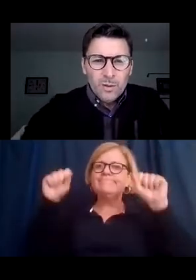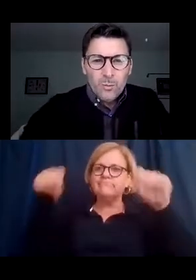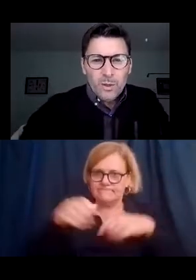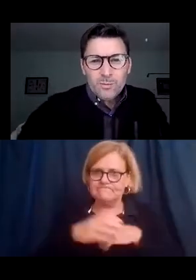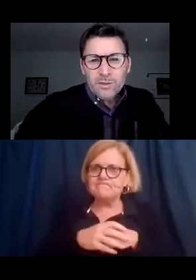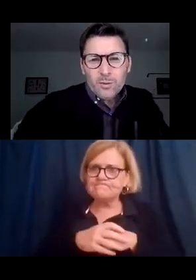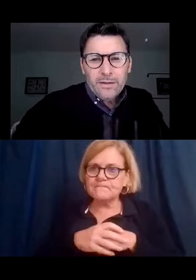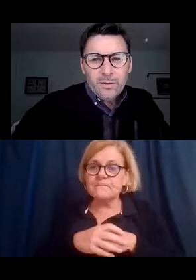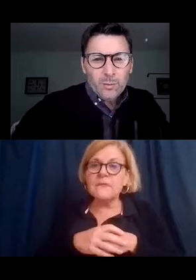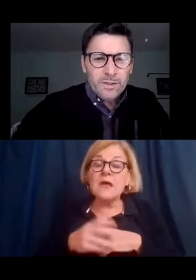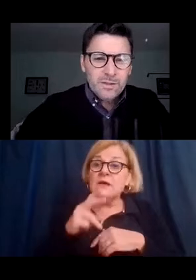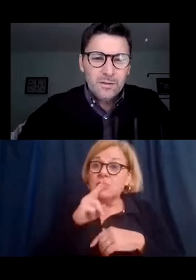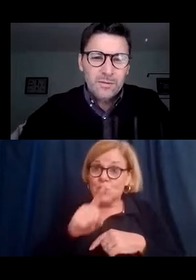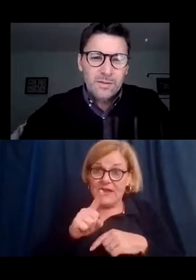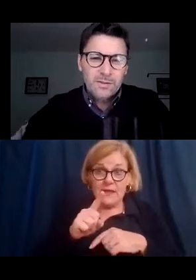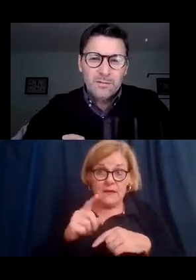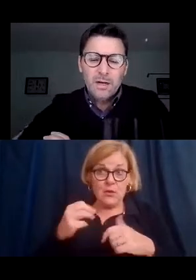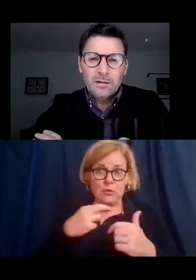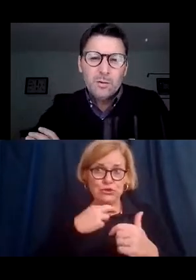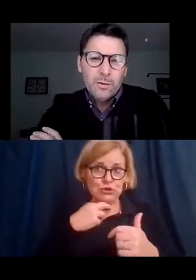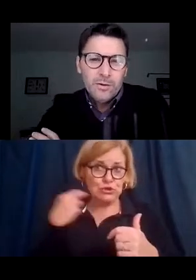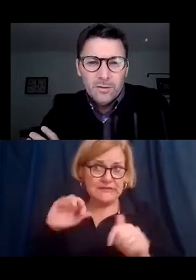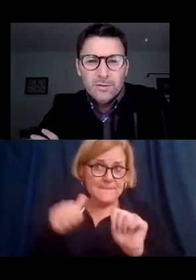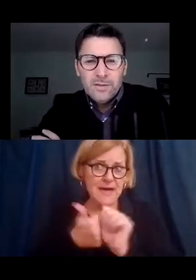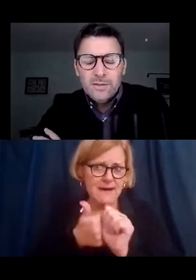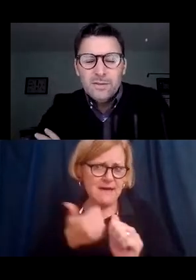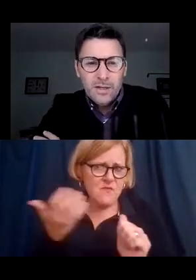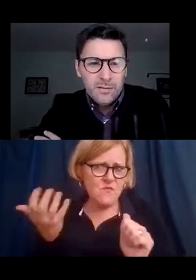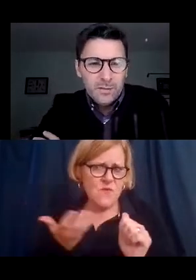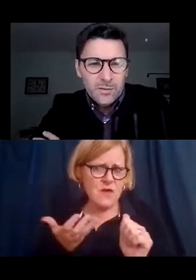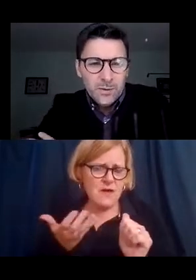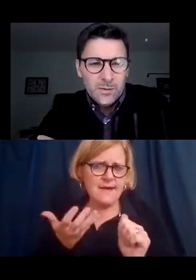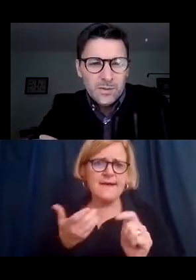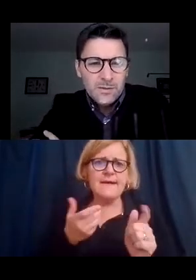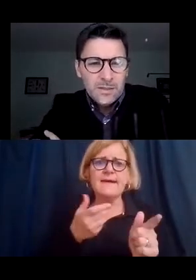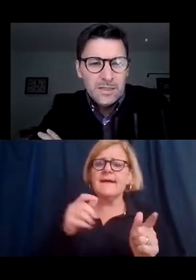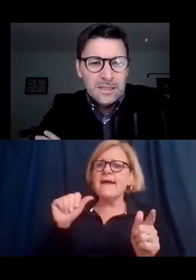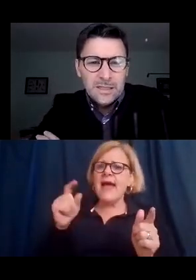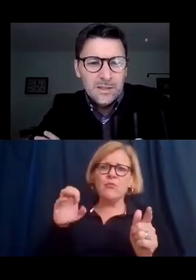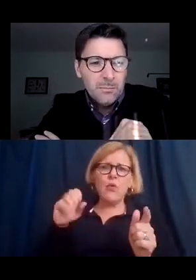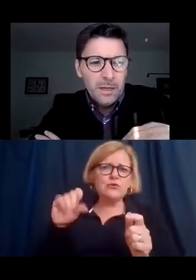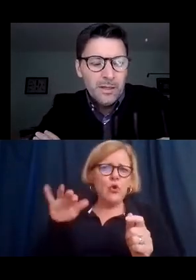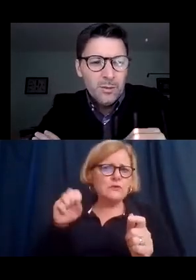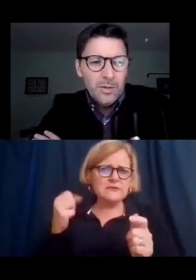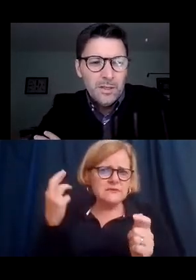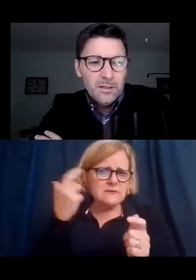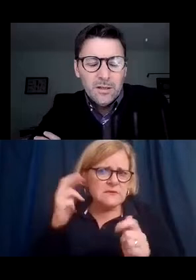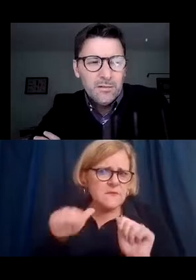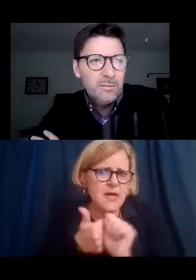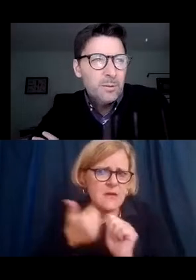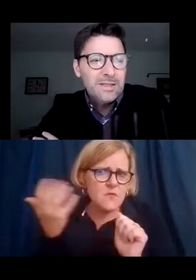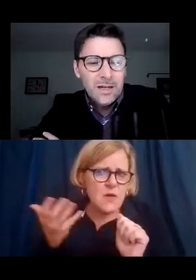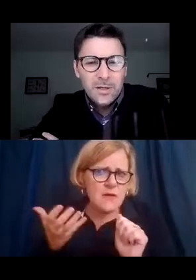So what's really driving the risk of this coronary artery disease or atherosclerosis? It is by and